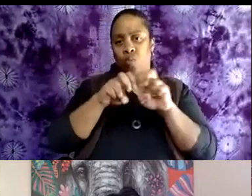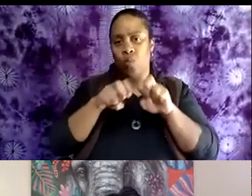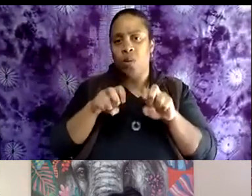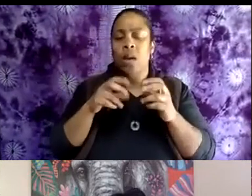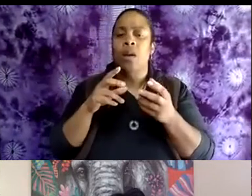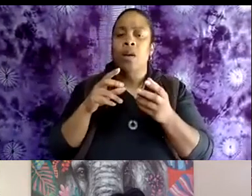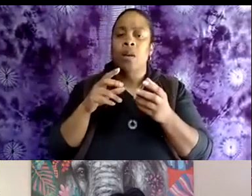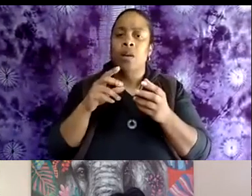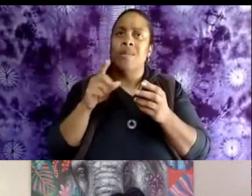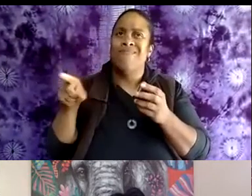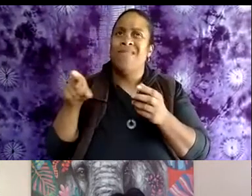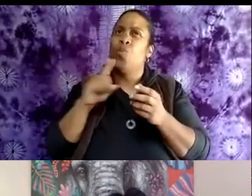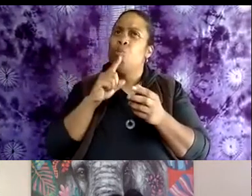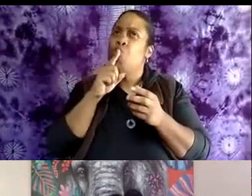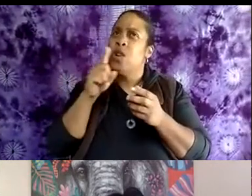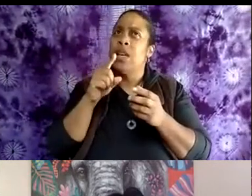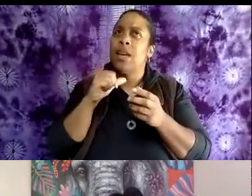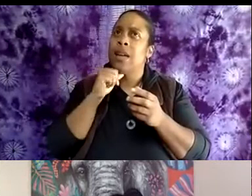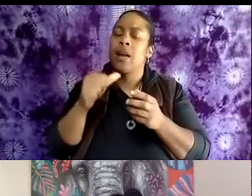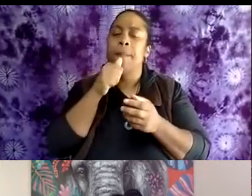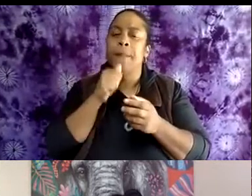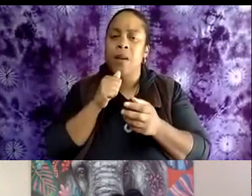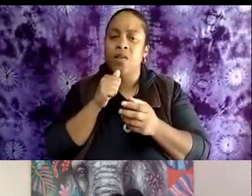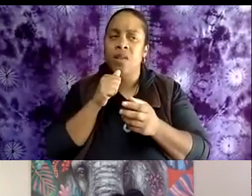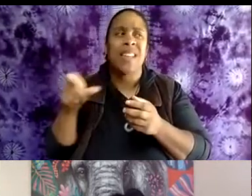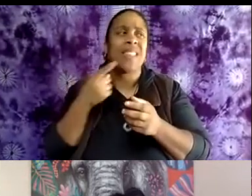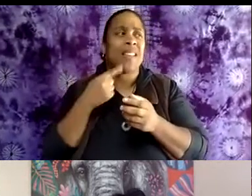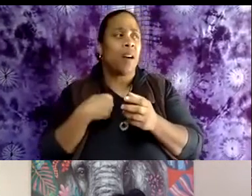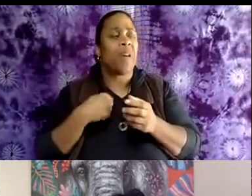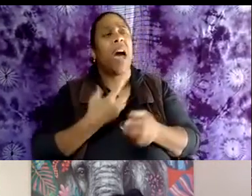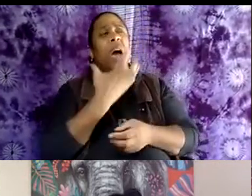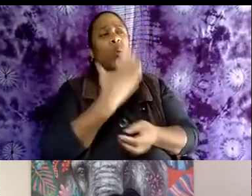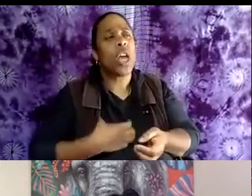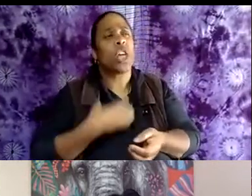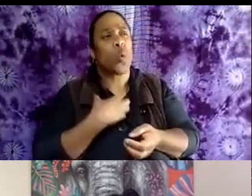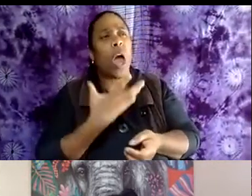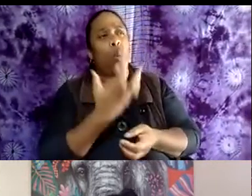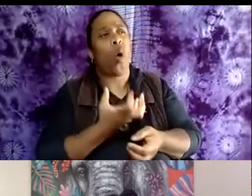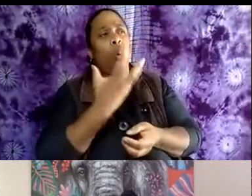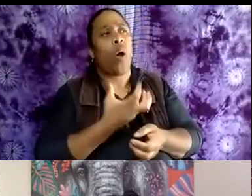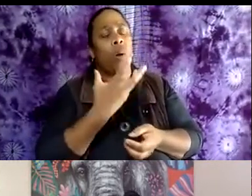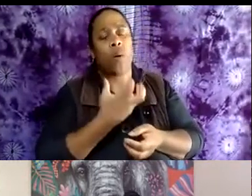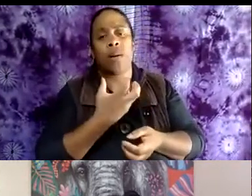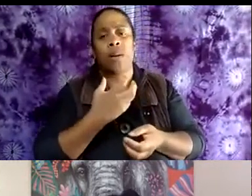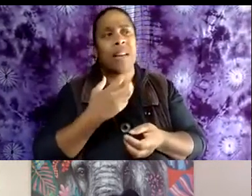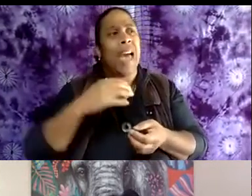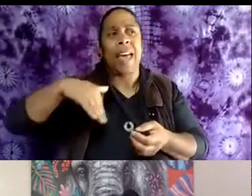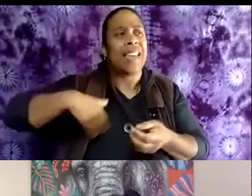impatient, so a lot of times they say, I wish for something and it just didn't come. Last year, I wanted to do something and it hasn't